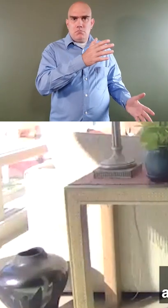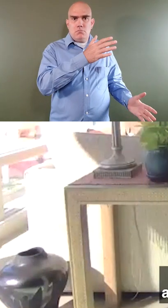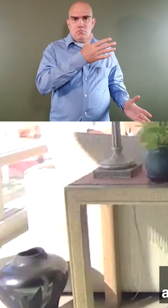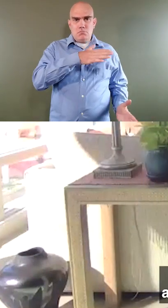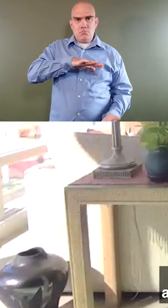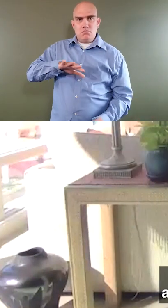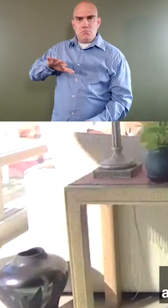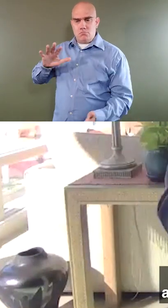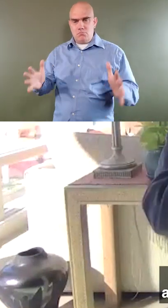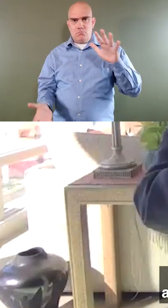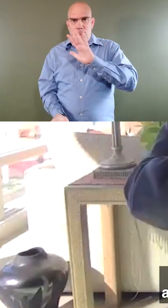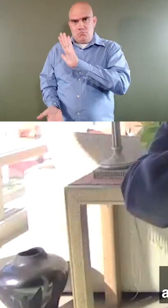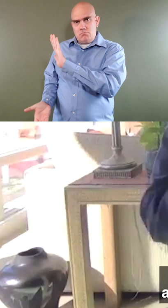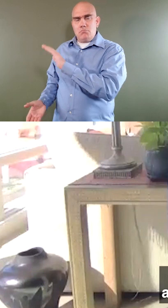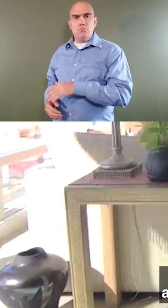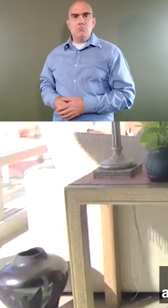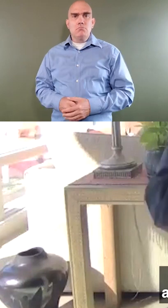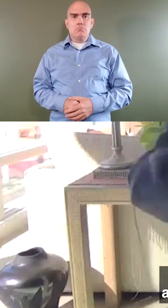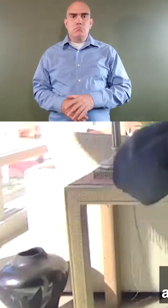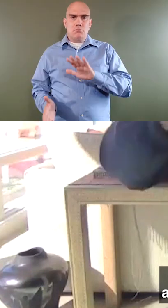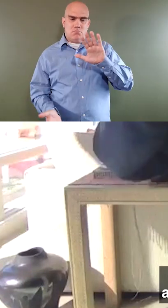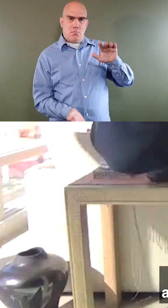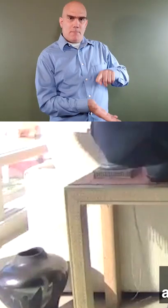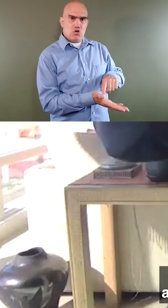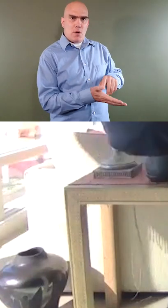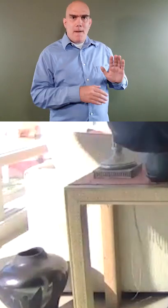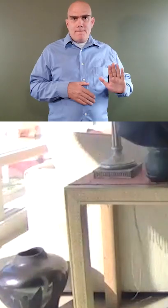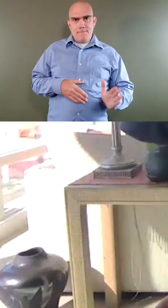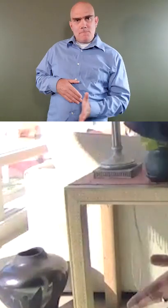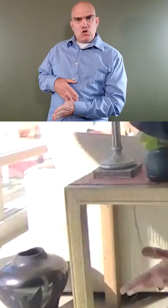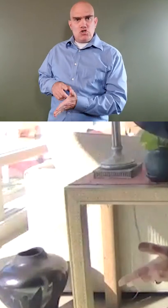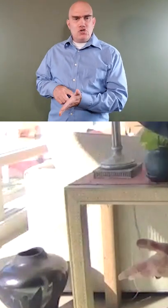So turning the ball over and pushing to the other side.